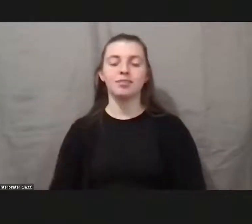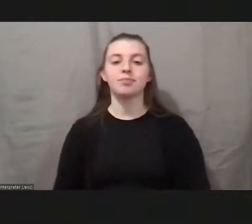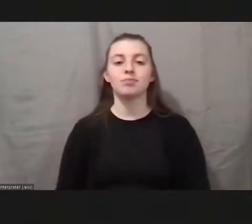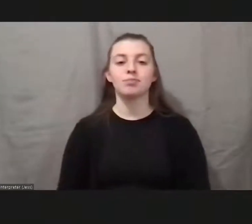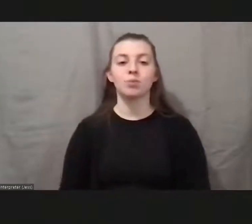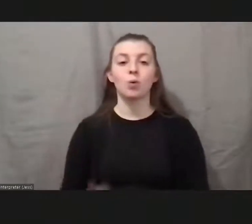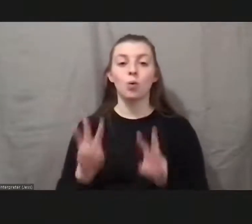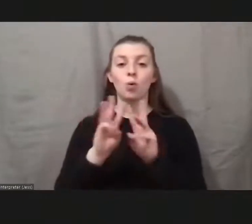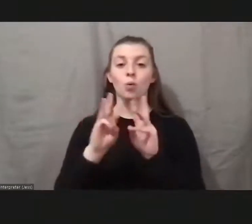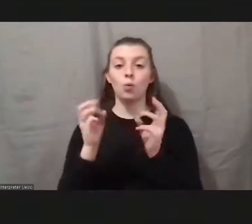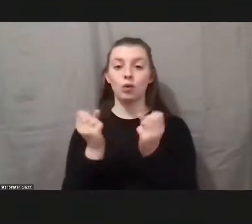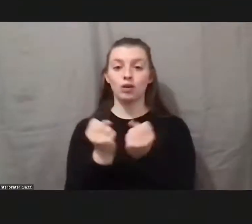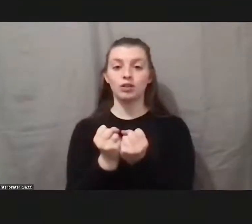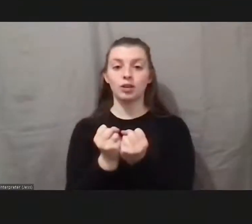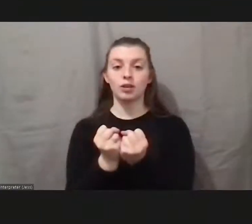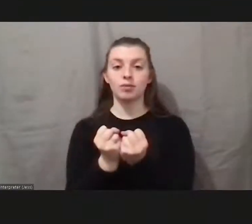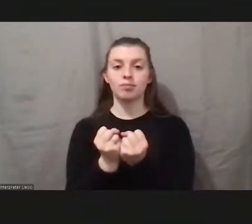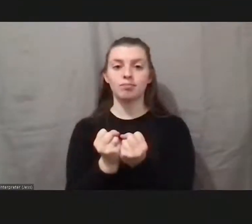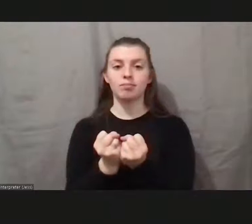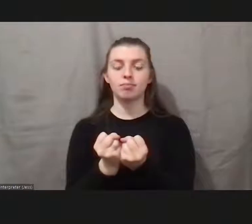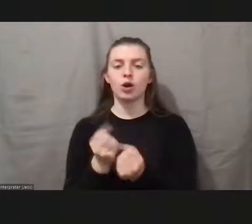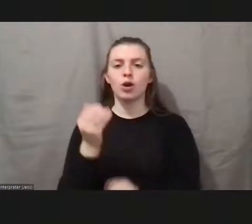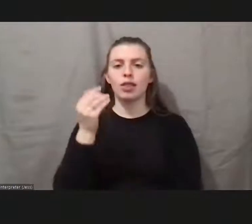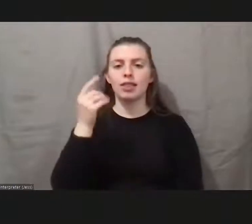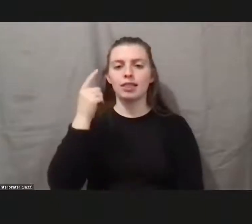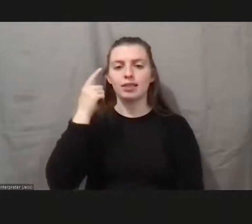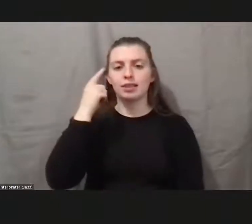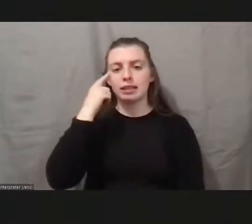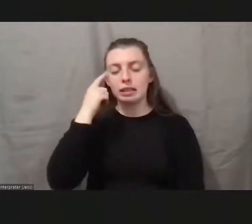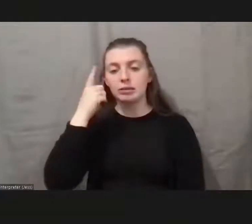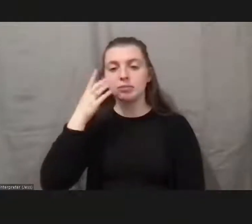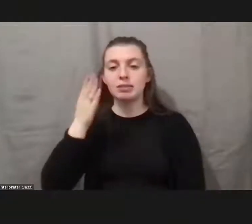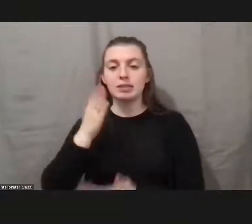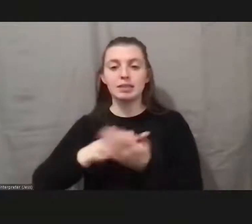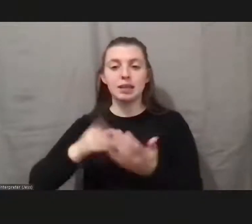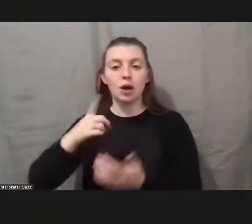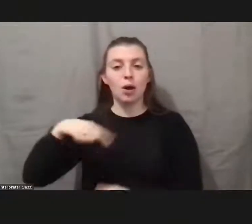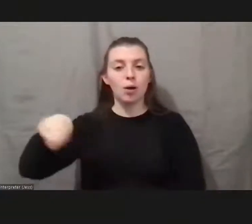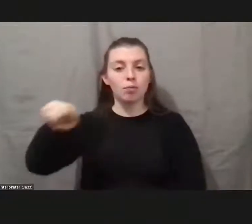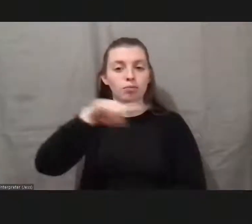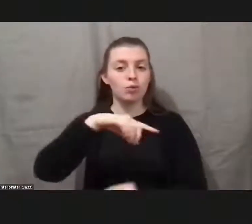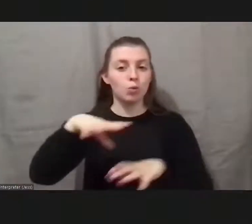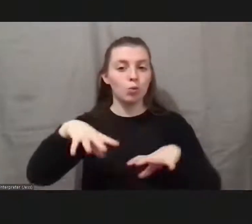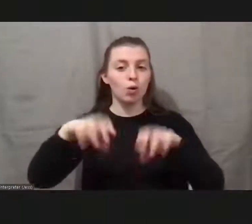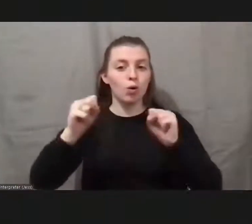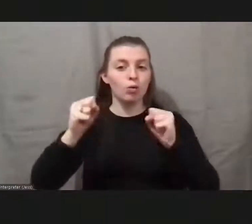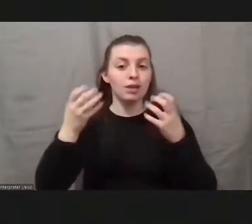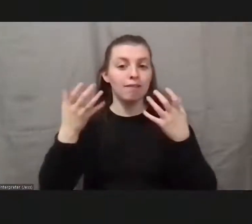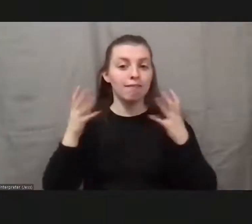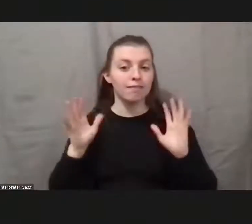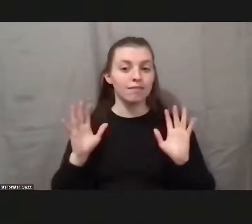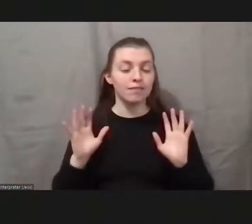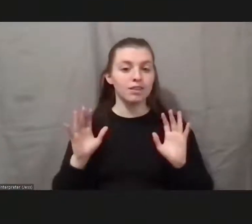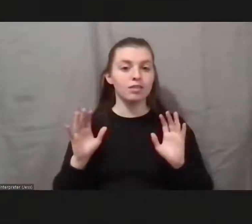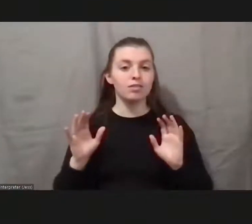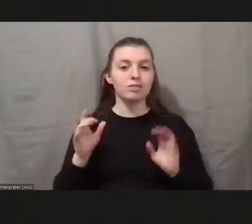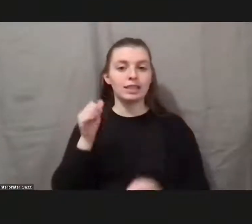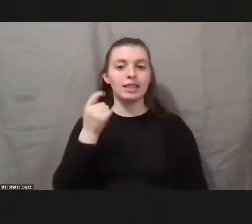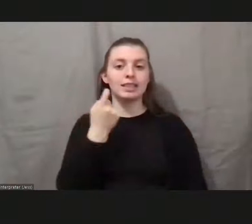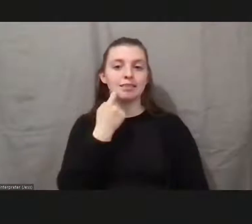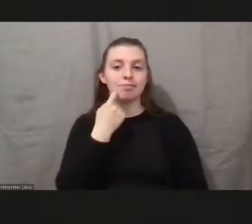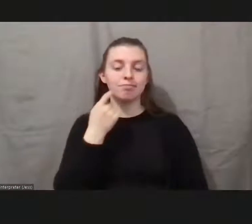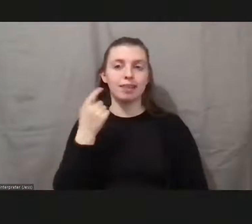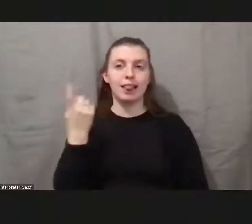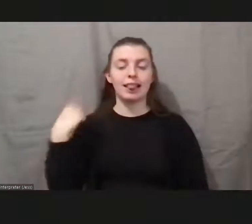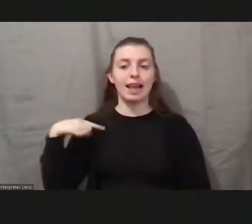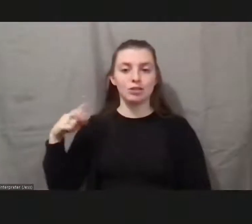Everyone, which many of you have probably already taken part in at some point over the past few years. We worked very